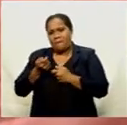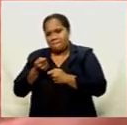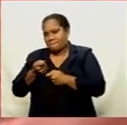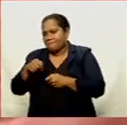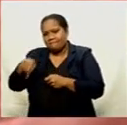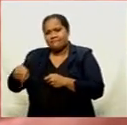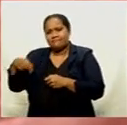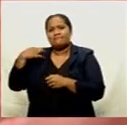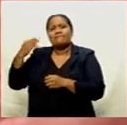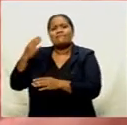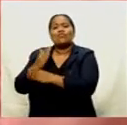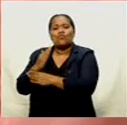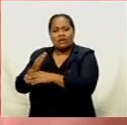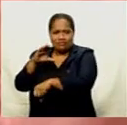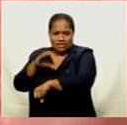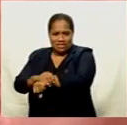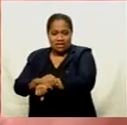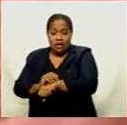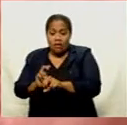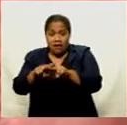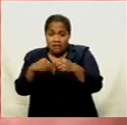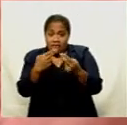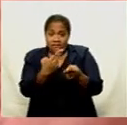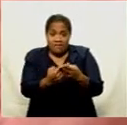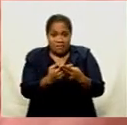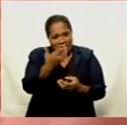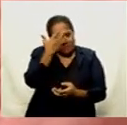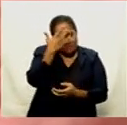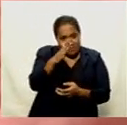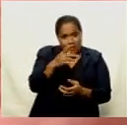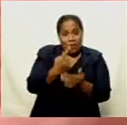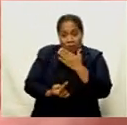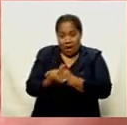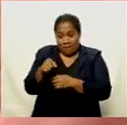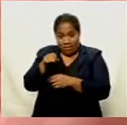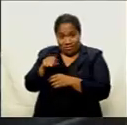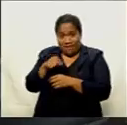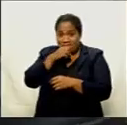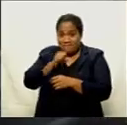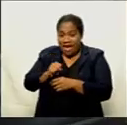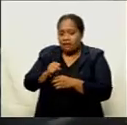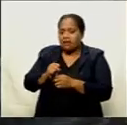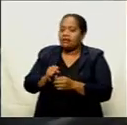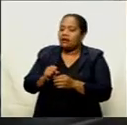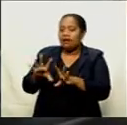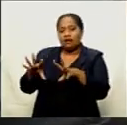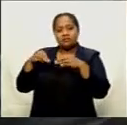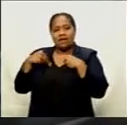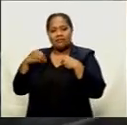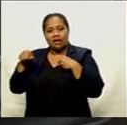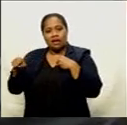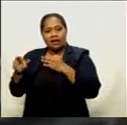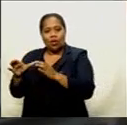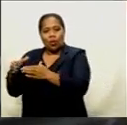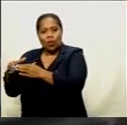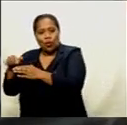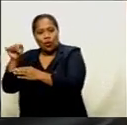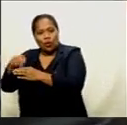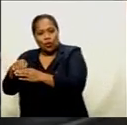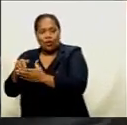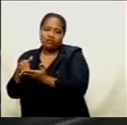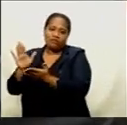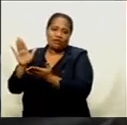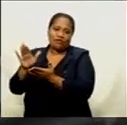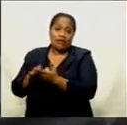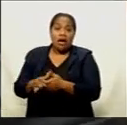1977. Without his family knowing, he later got accepted into the force. At this time, Narayan was still a Form 5 student